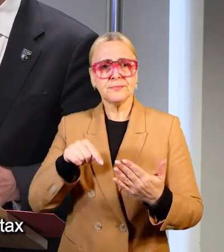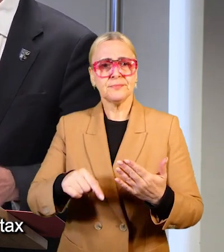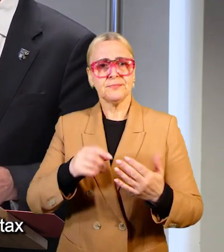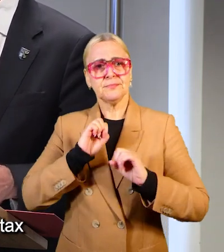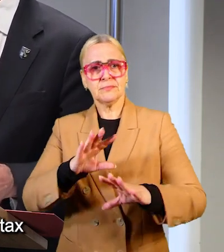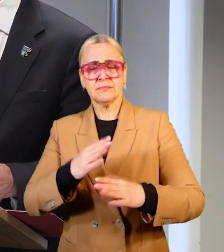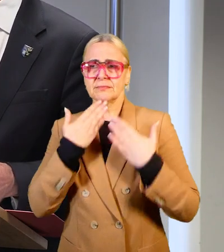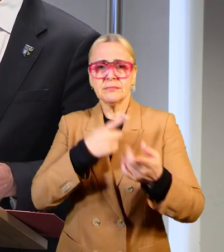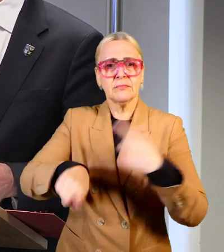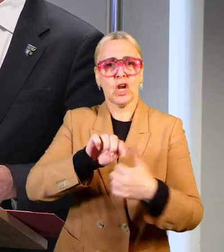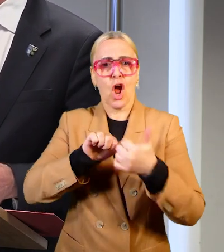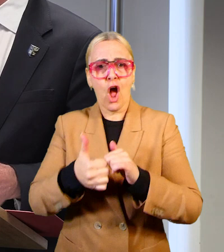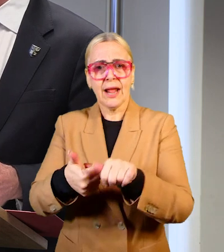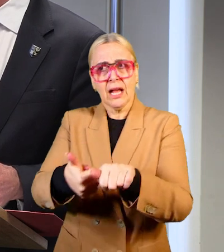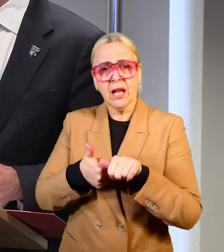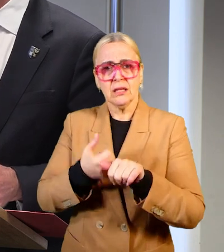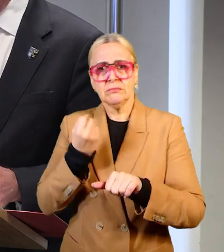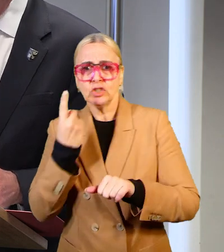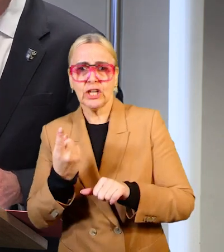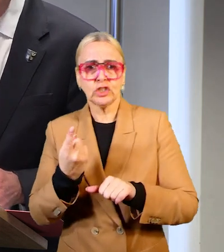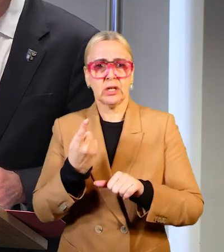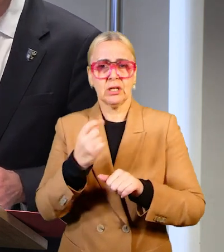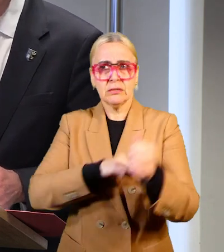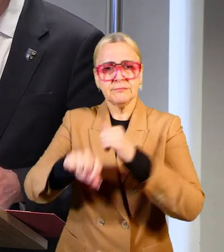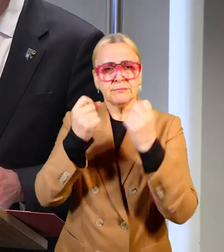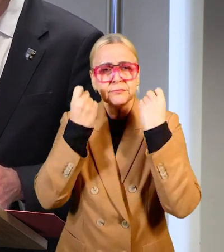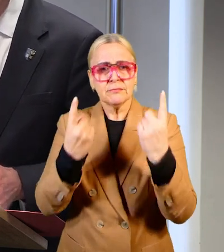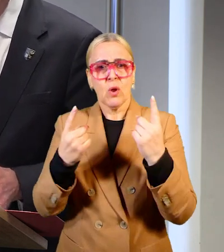our council tax base to meet our obligations.